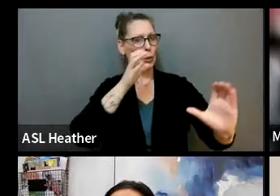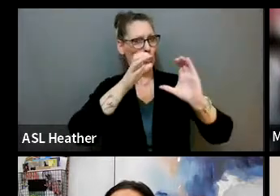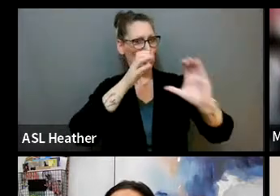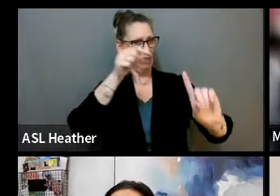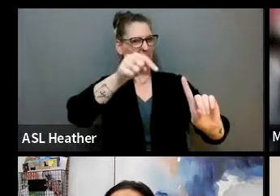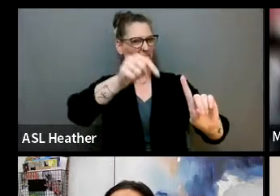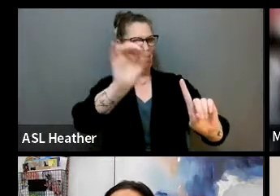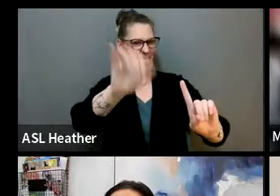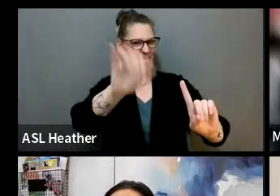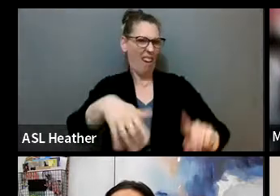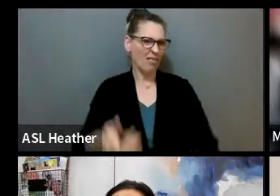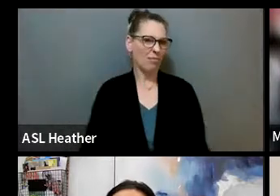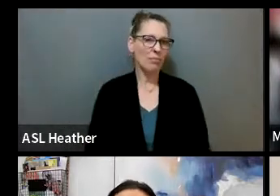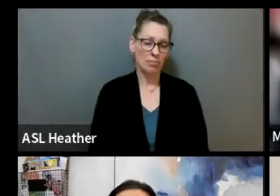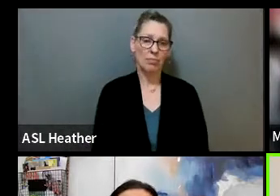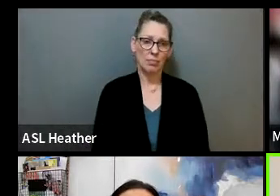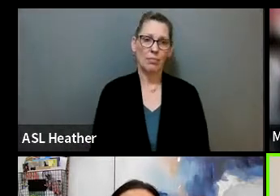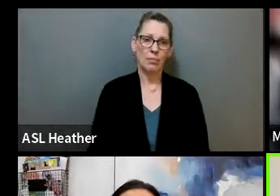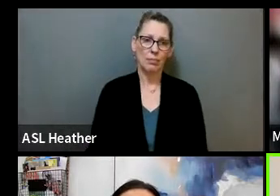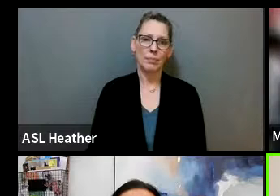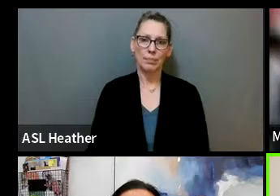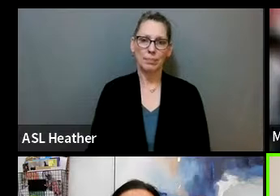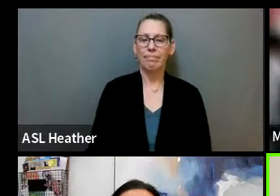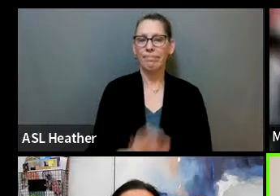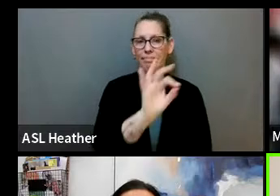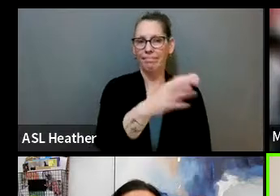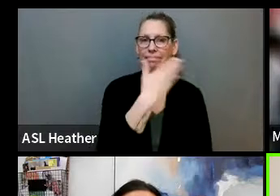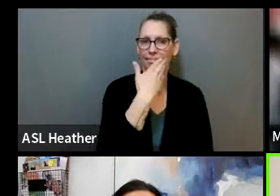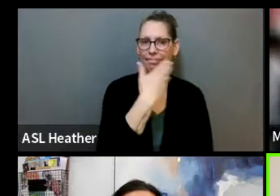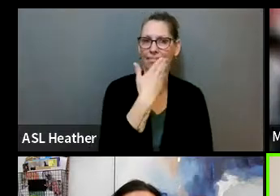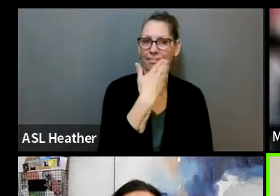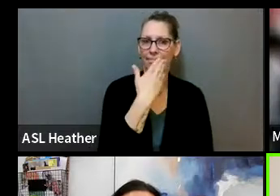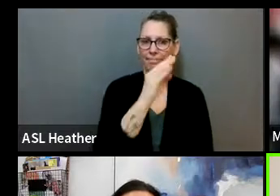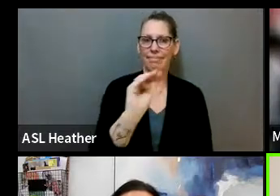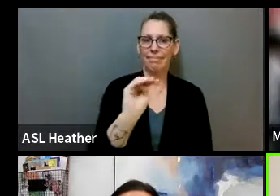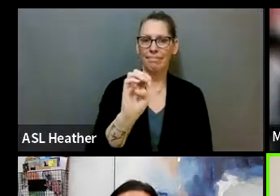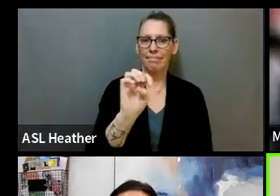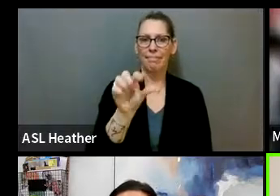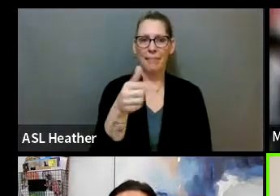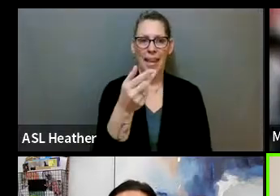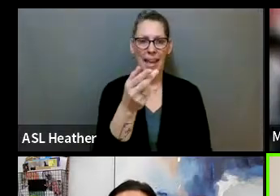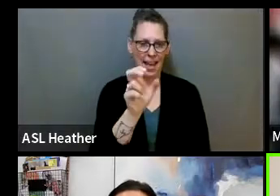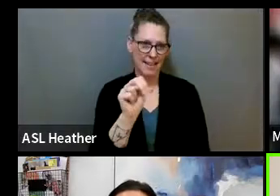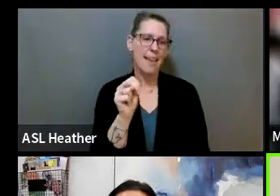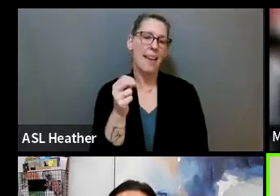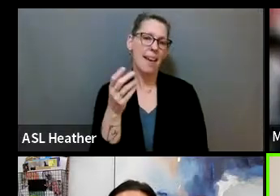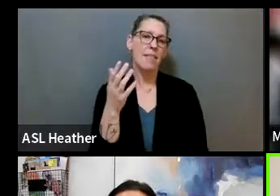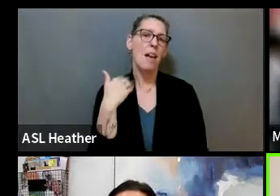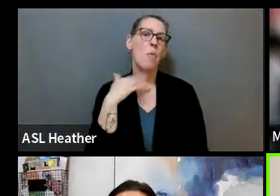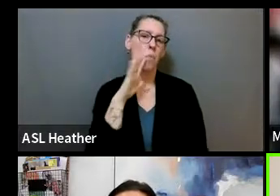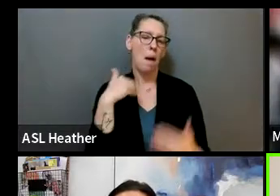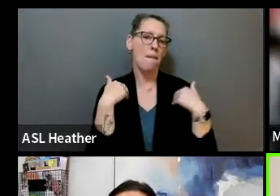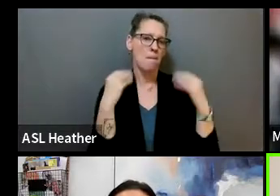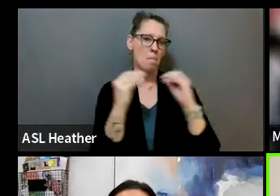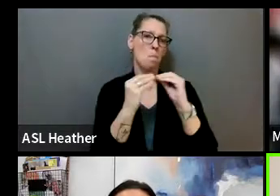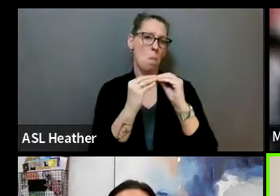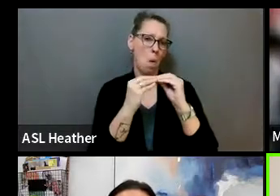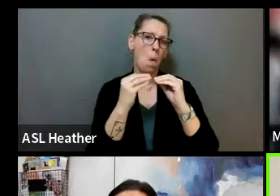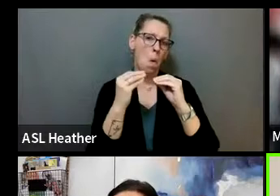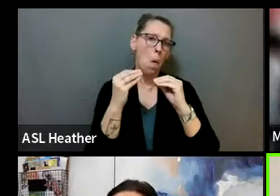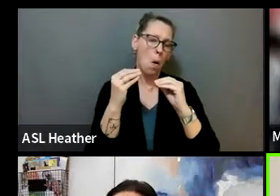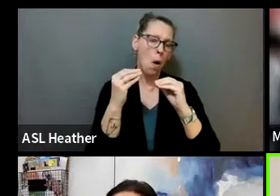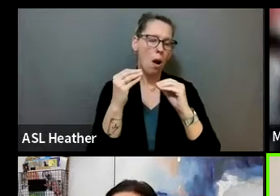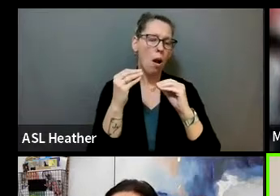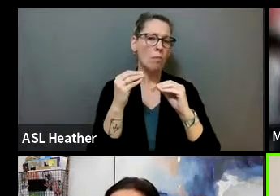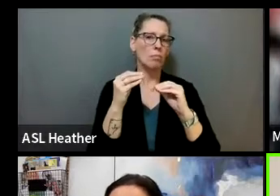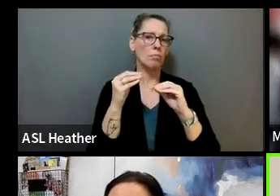that. Okay, well, thank you so much, Megan. And as Megan indicated, we'll have more opportunity on this